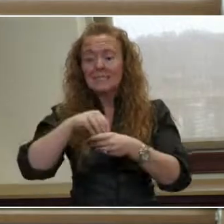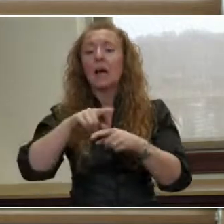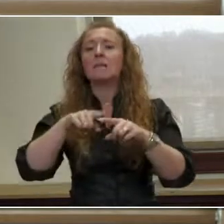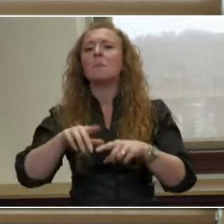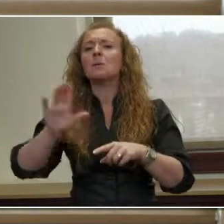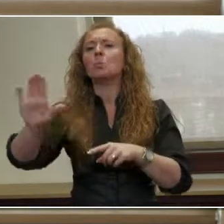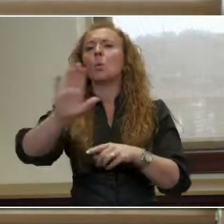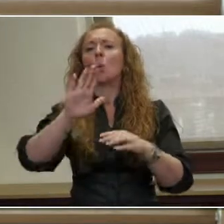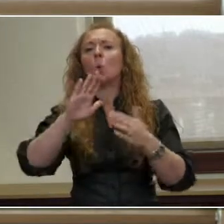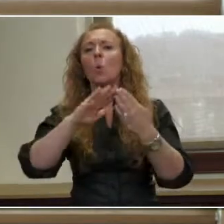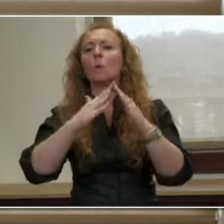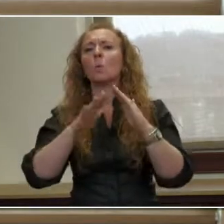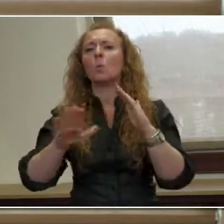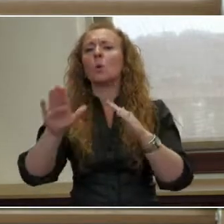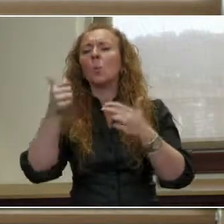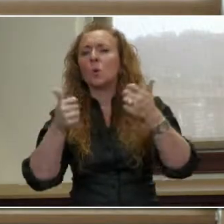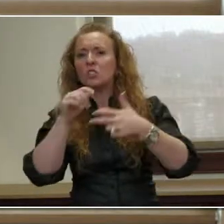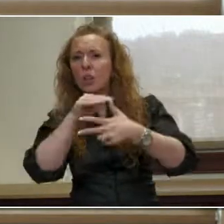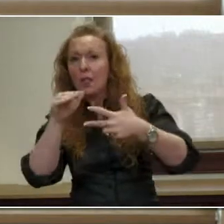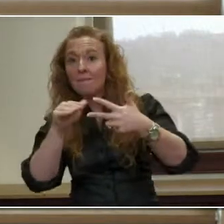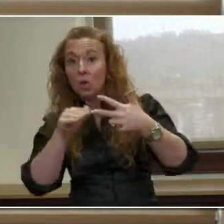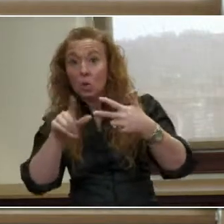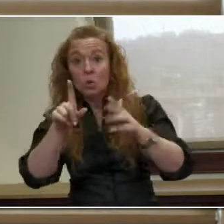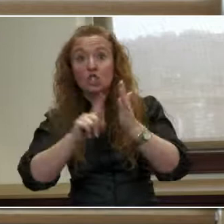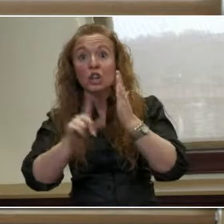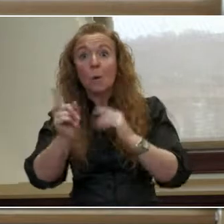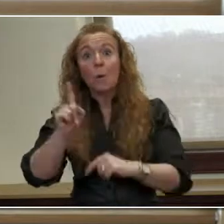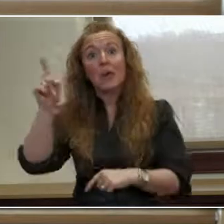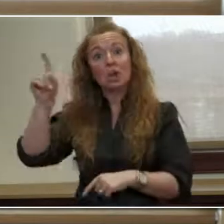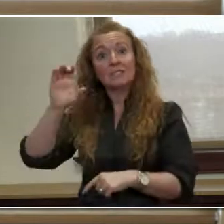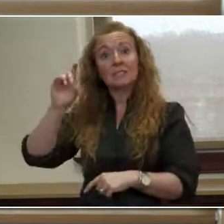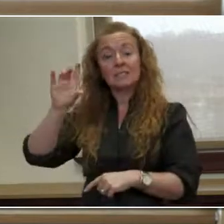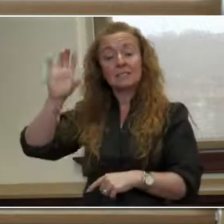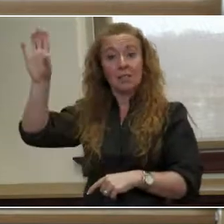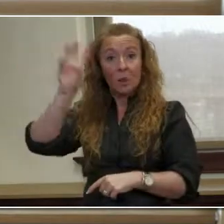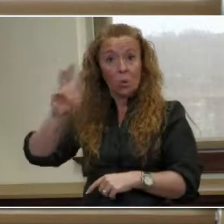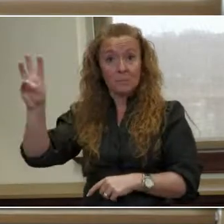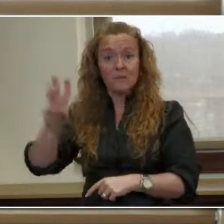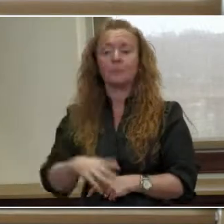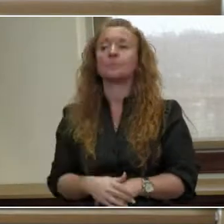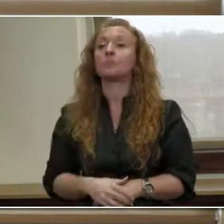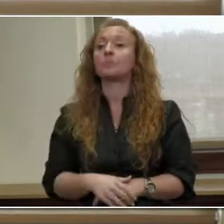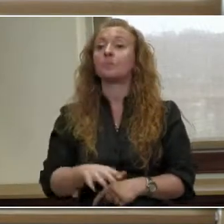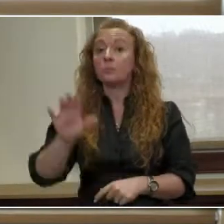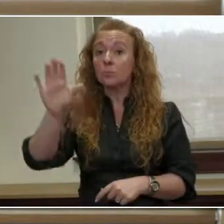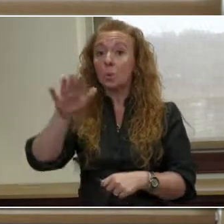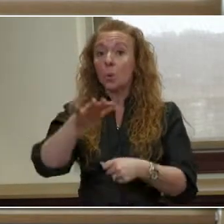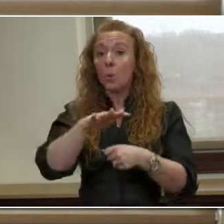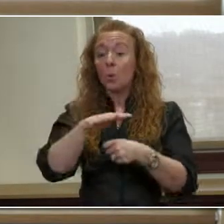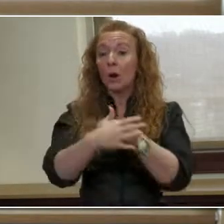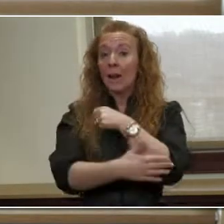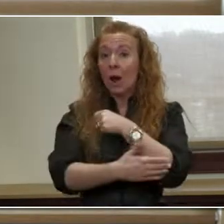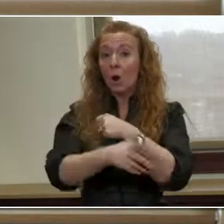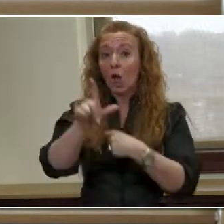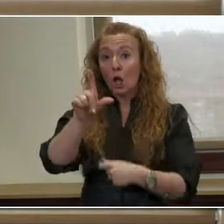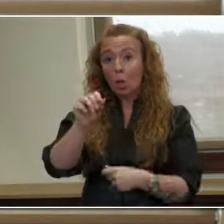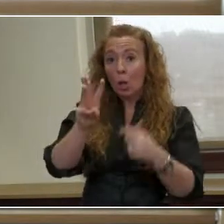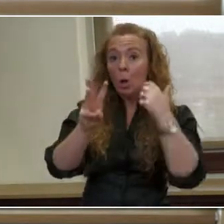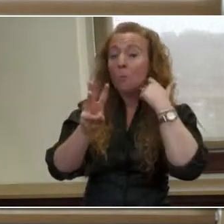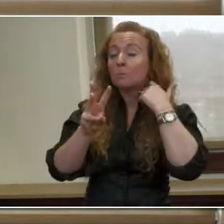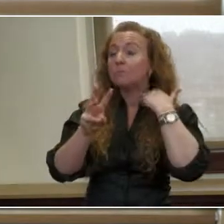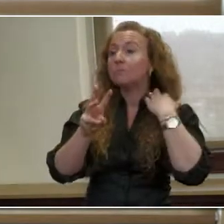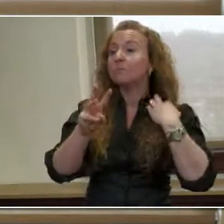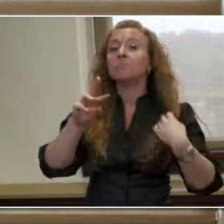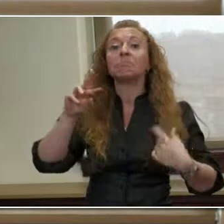on your community level, which you can check on the CDC website. If your county is in the low level, the CDC no